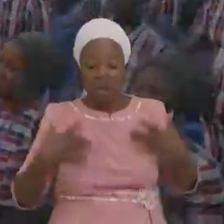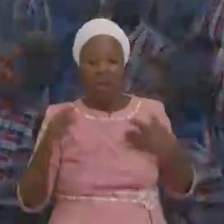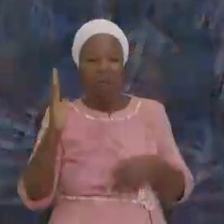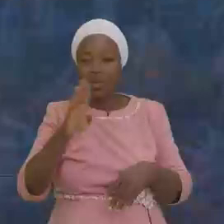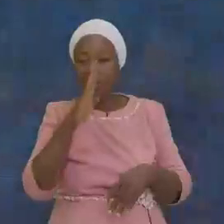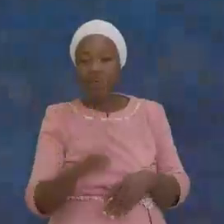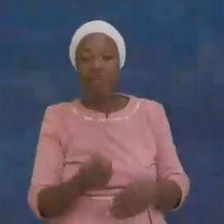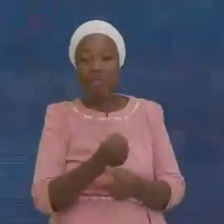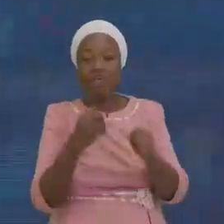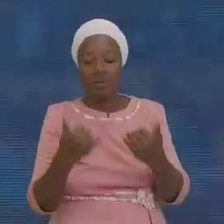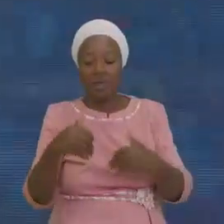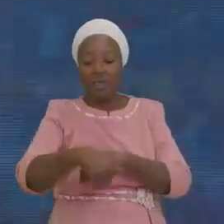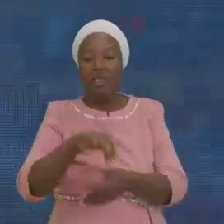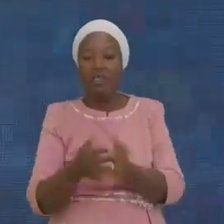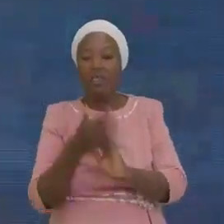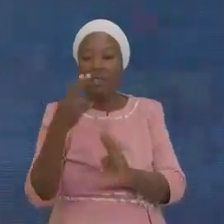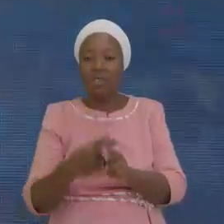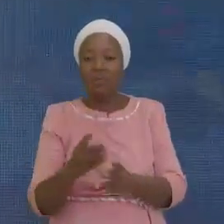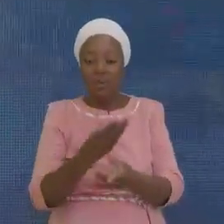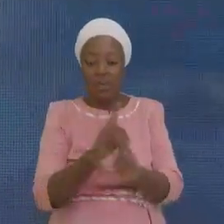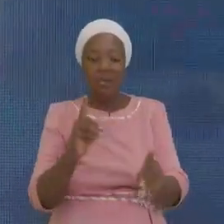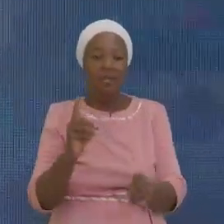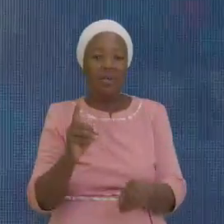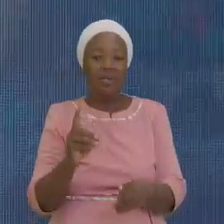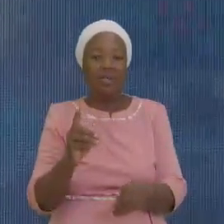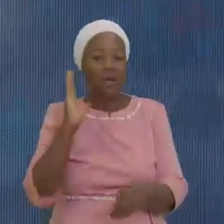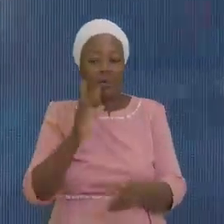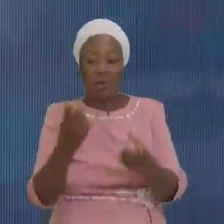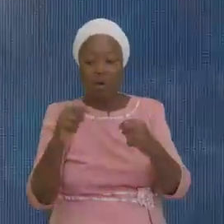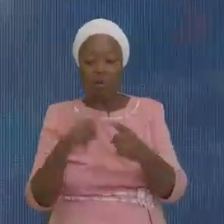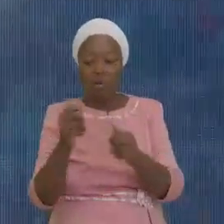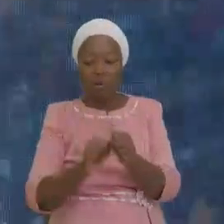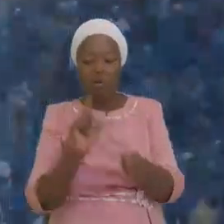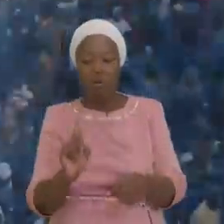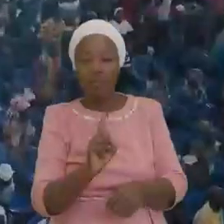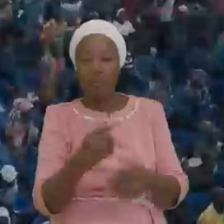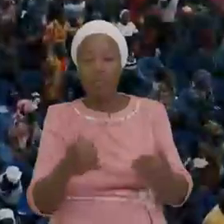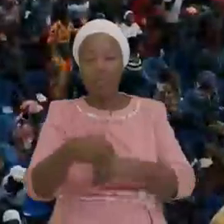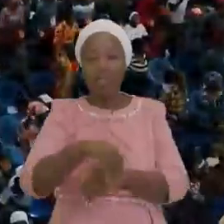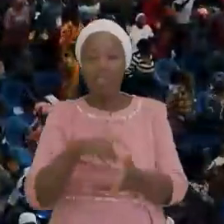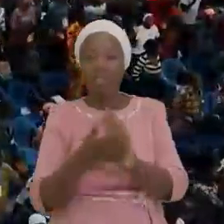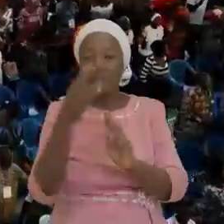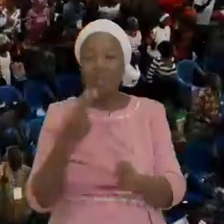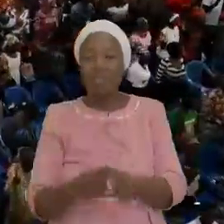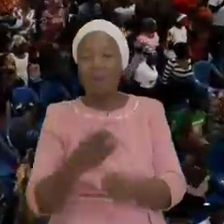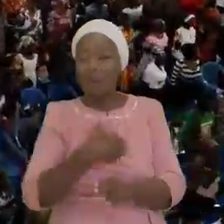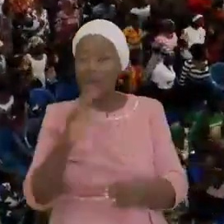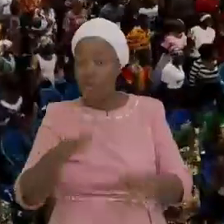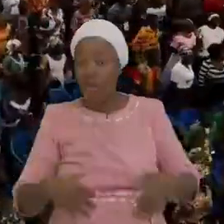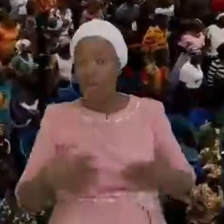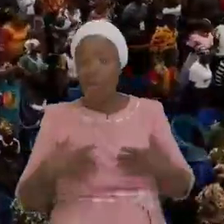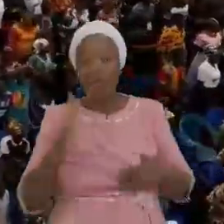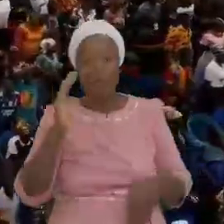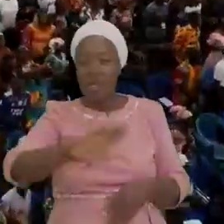saved tonight. Deliverances will come to everyone tonight. And your life will